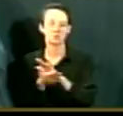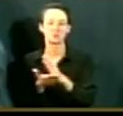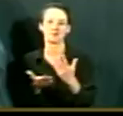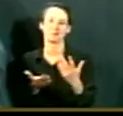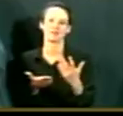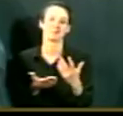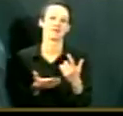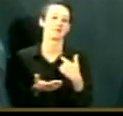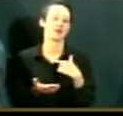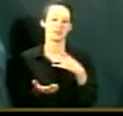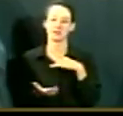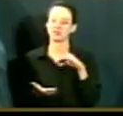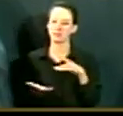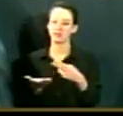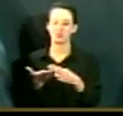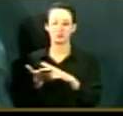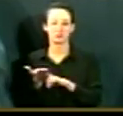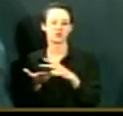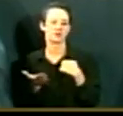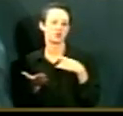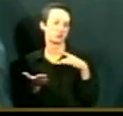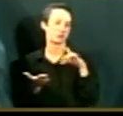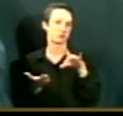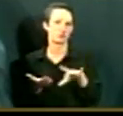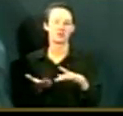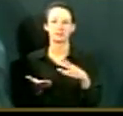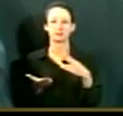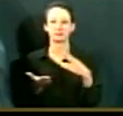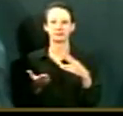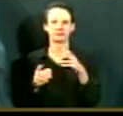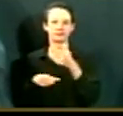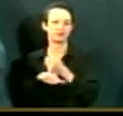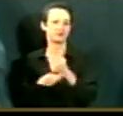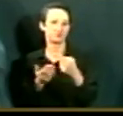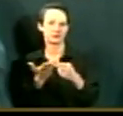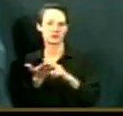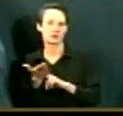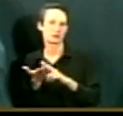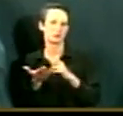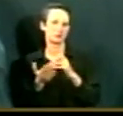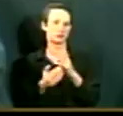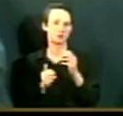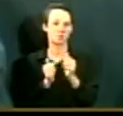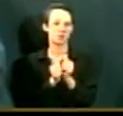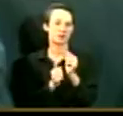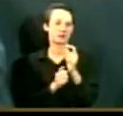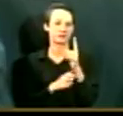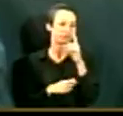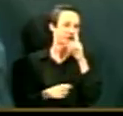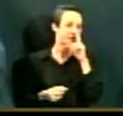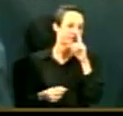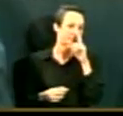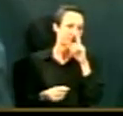like writing contracts with things I know that's not realistic. And I'm not trying to be funny because we would love to do